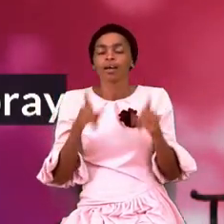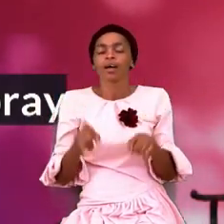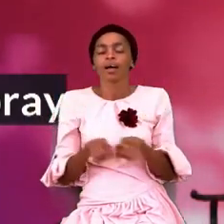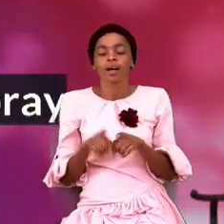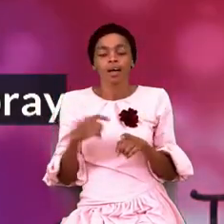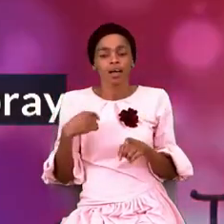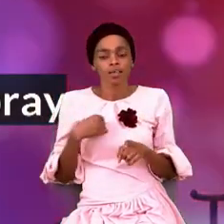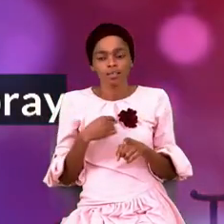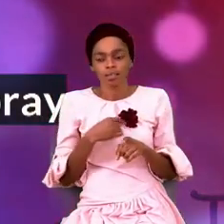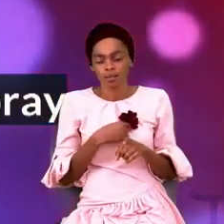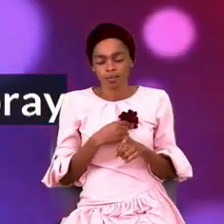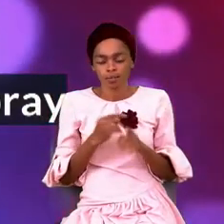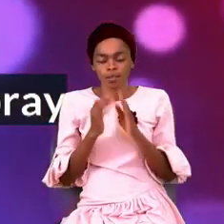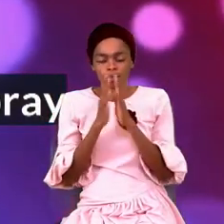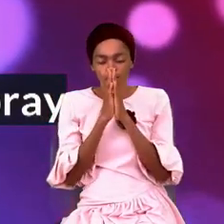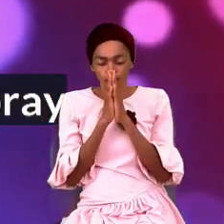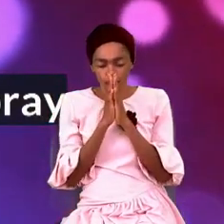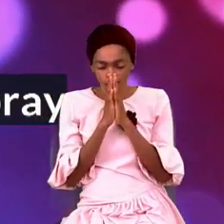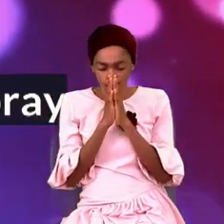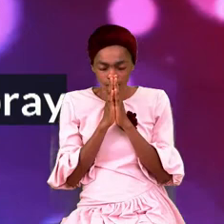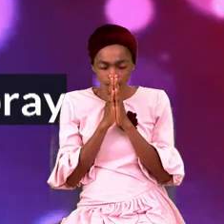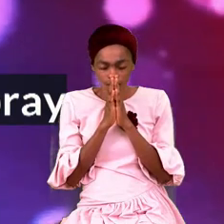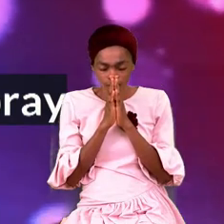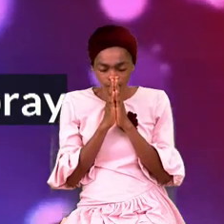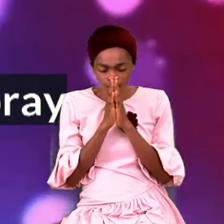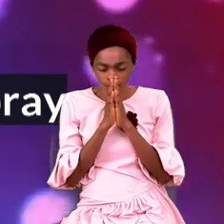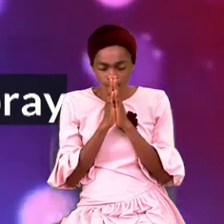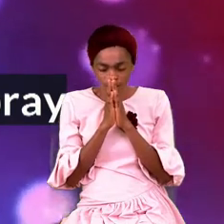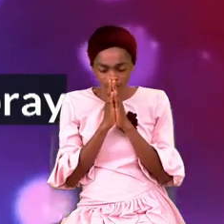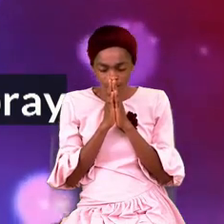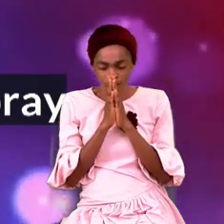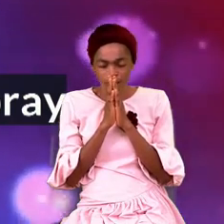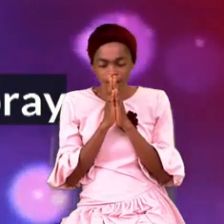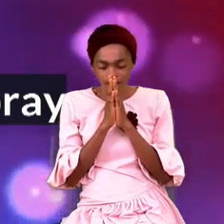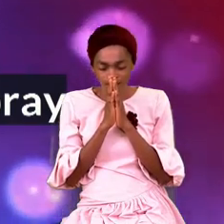Oh, as we pray.